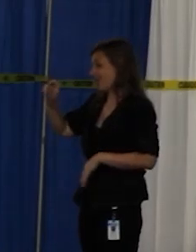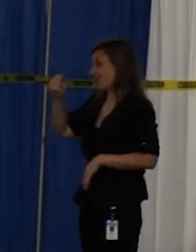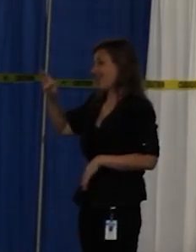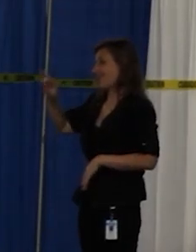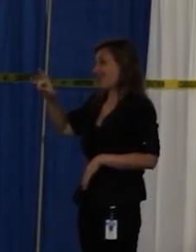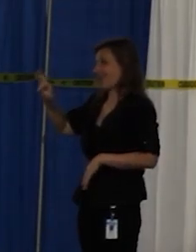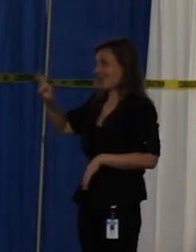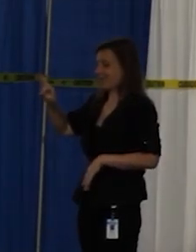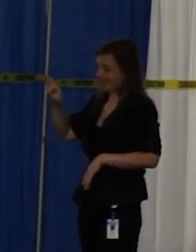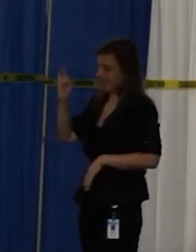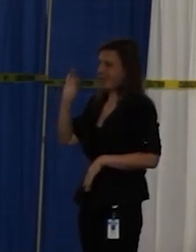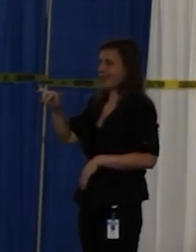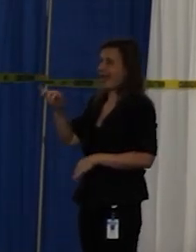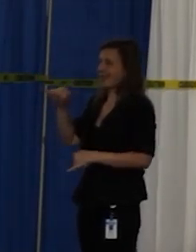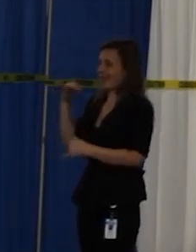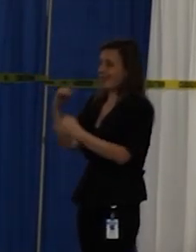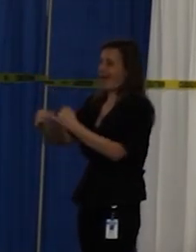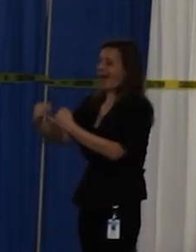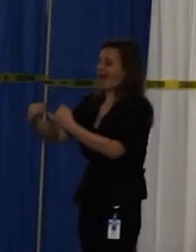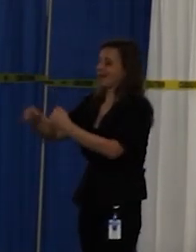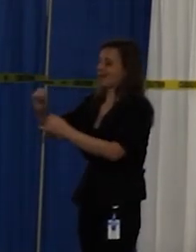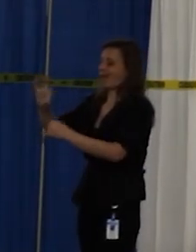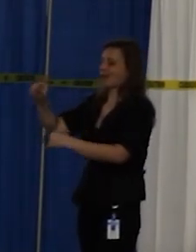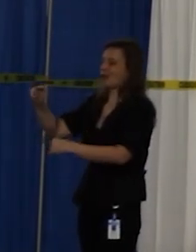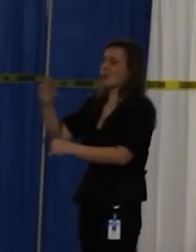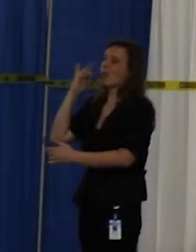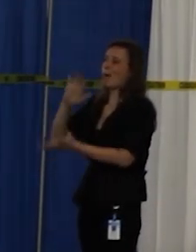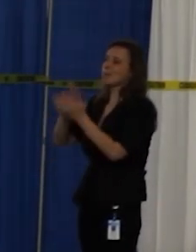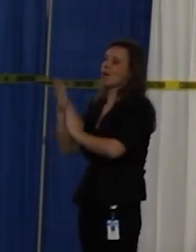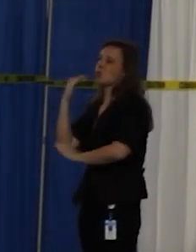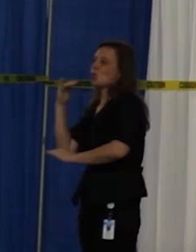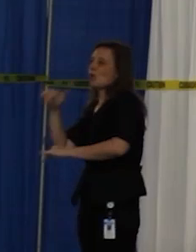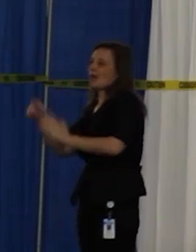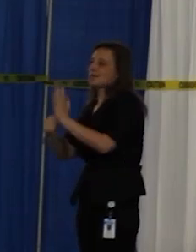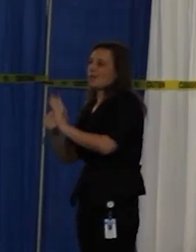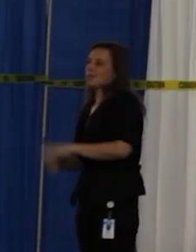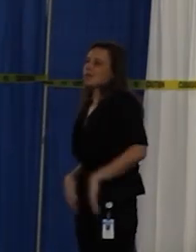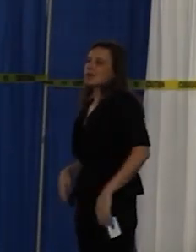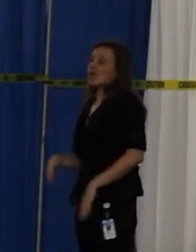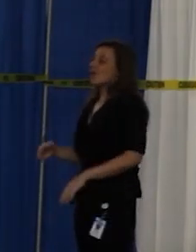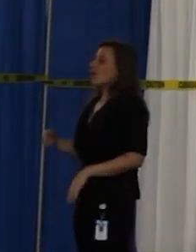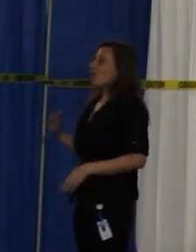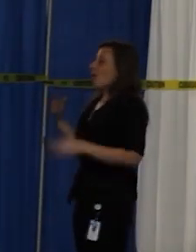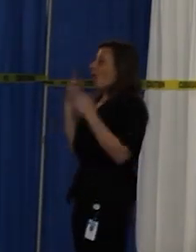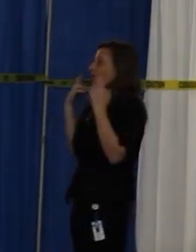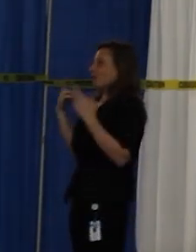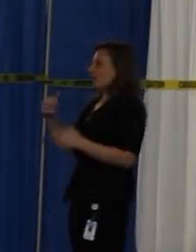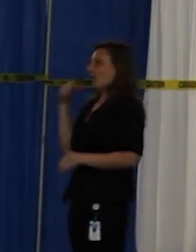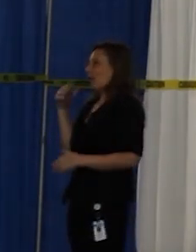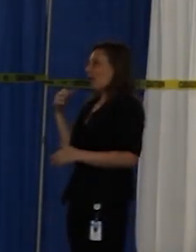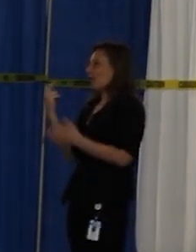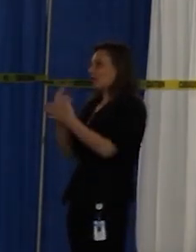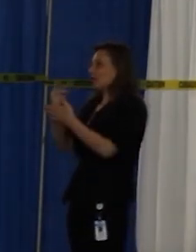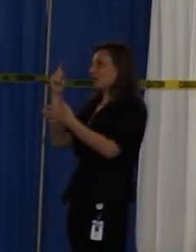a tropical a hurricane would be mid-October, because we cool down about that time. So let's hope we don't get as very deep into these names, but we have to prepare